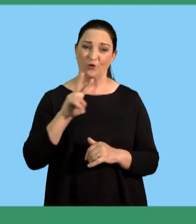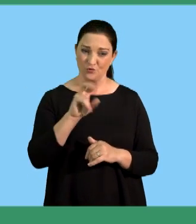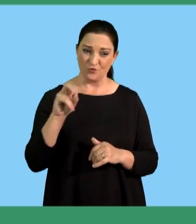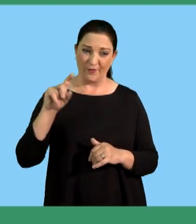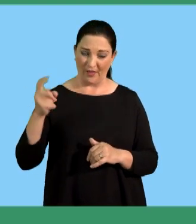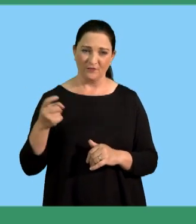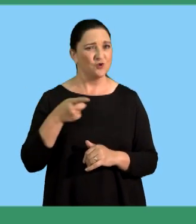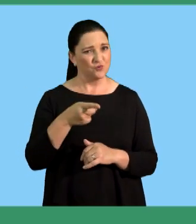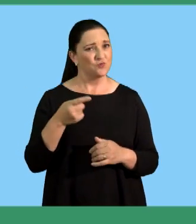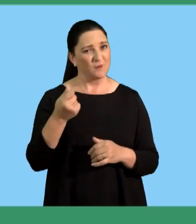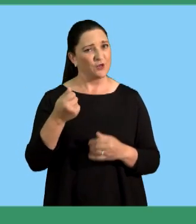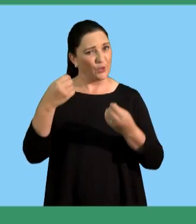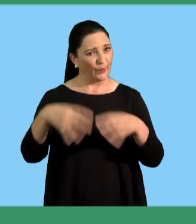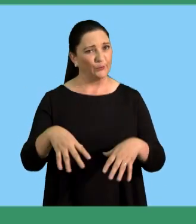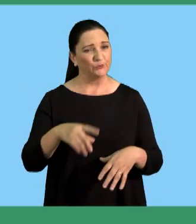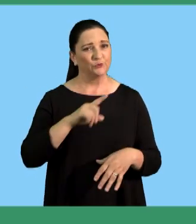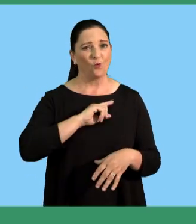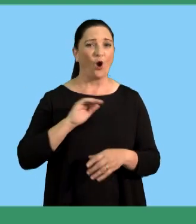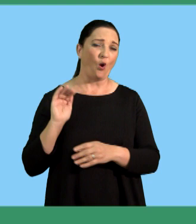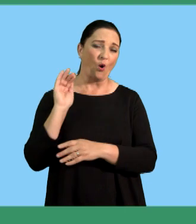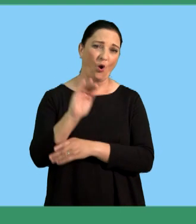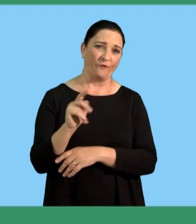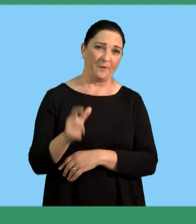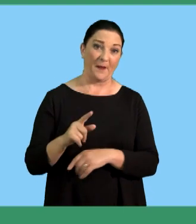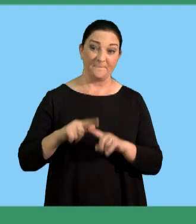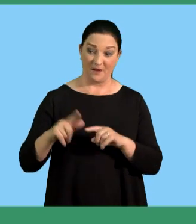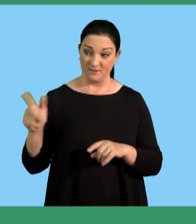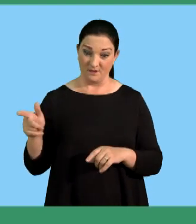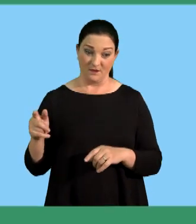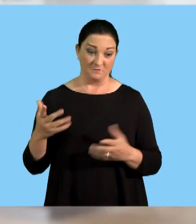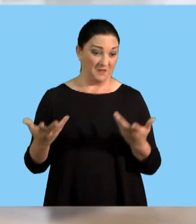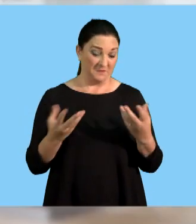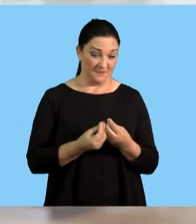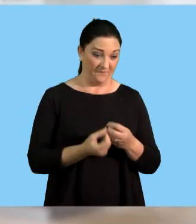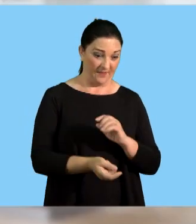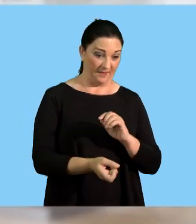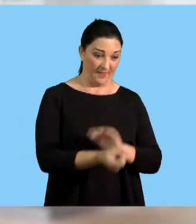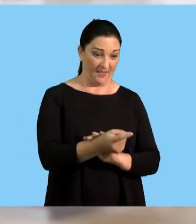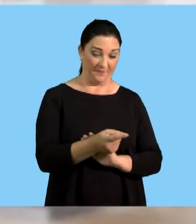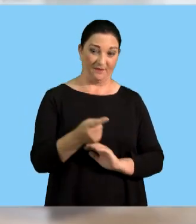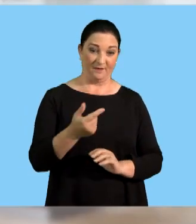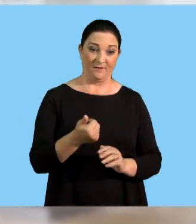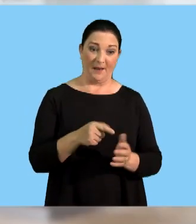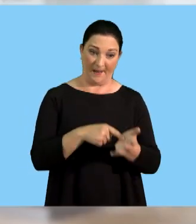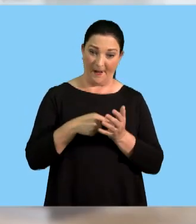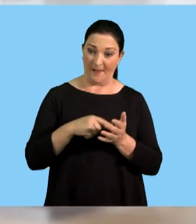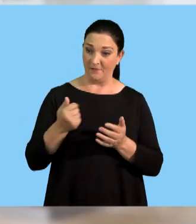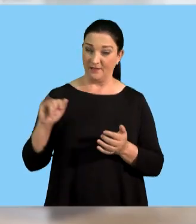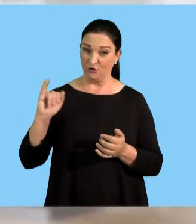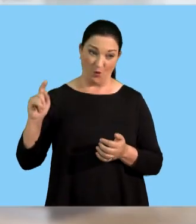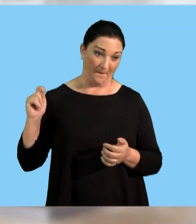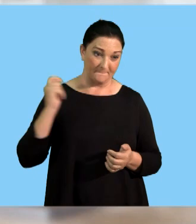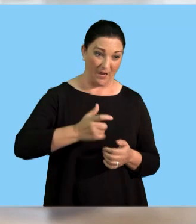are losing, and you are paying basically over insurance, and you will not receive more when it comes to the claim should any